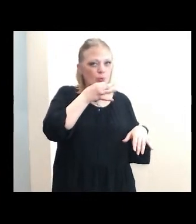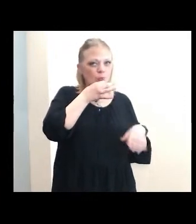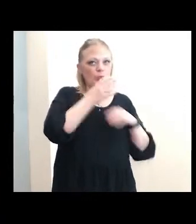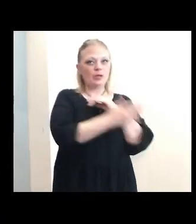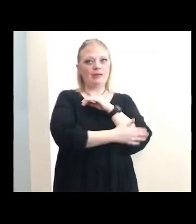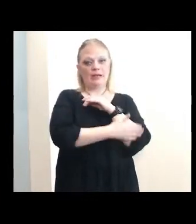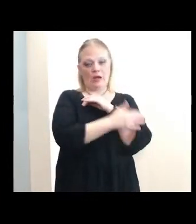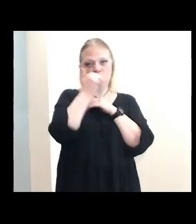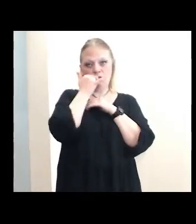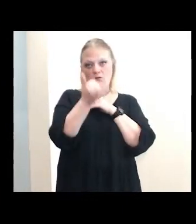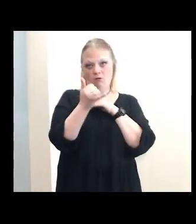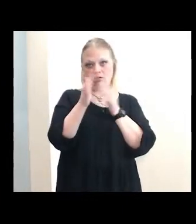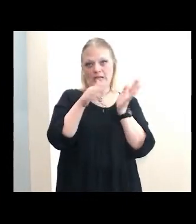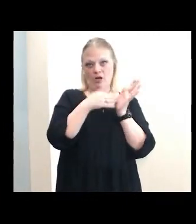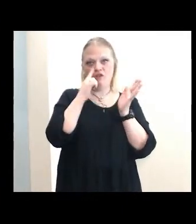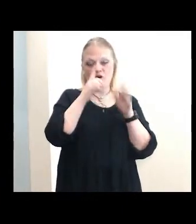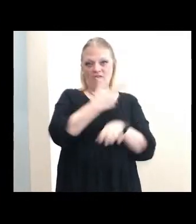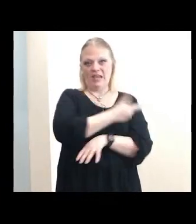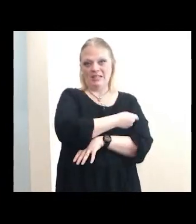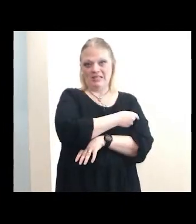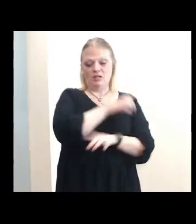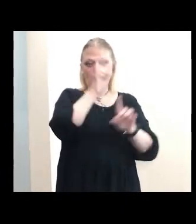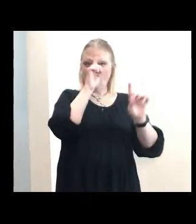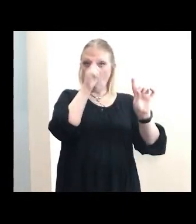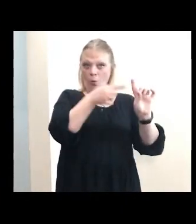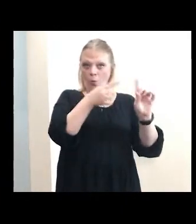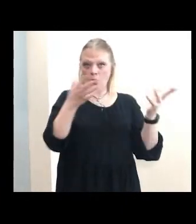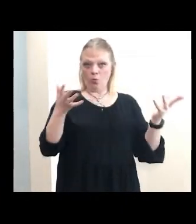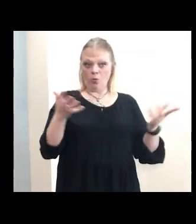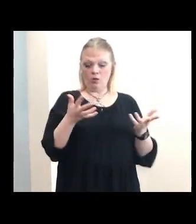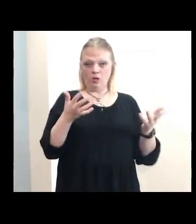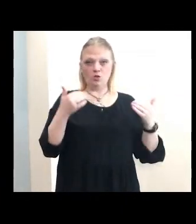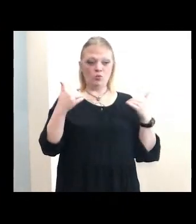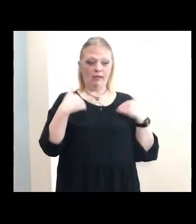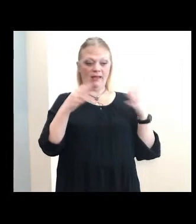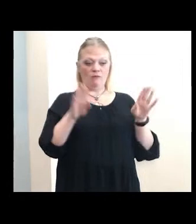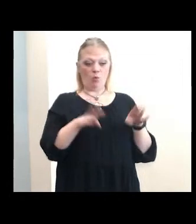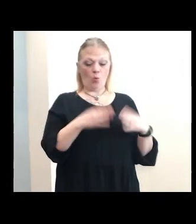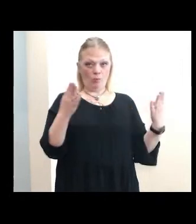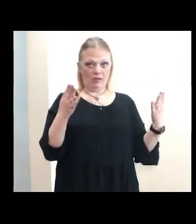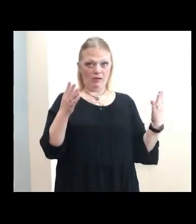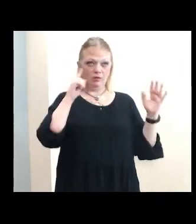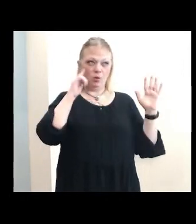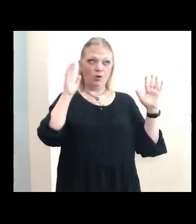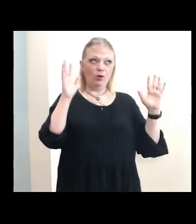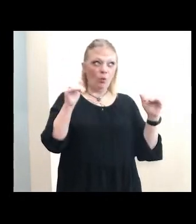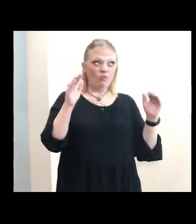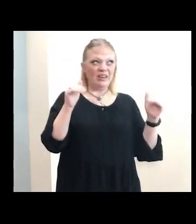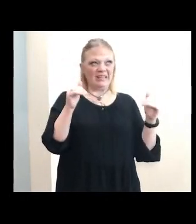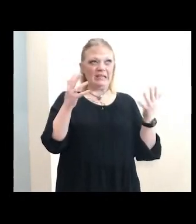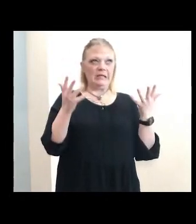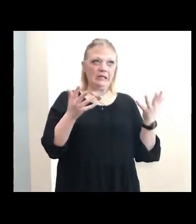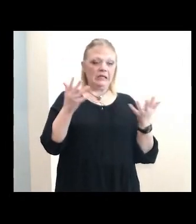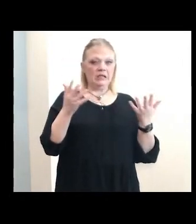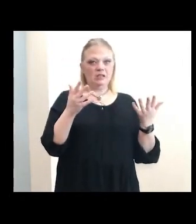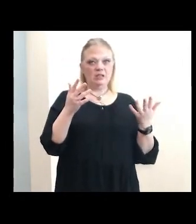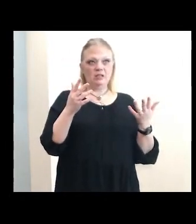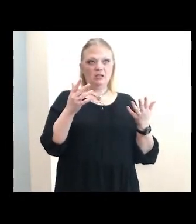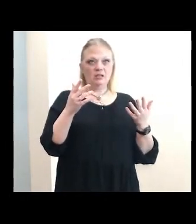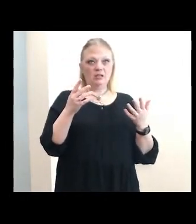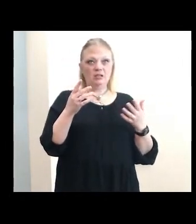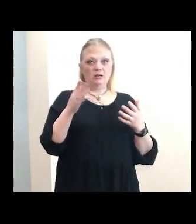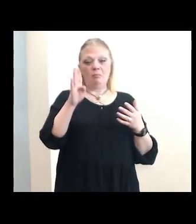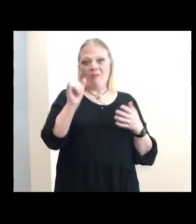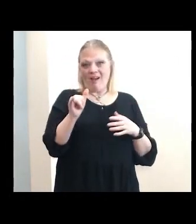call center for vaccines. Our goal is to have that open, hopefully, at this point by St. Patrick's